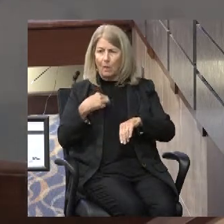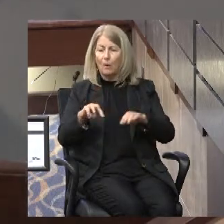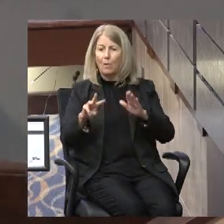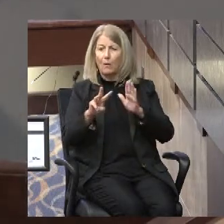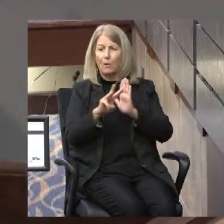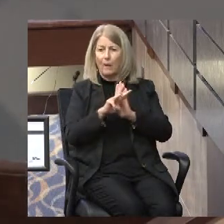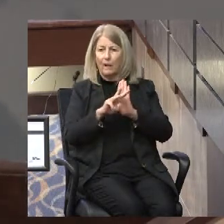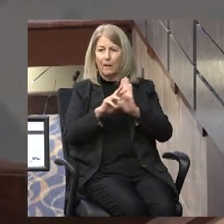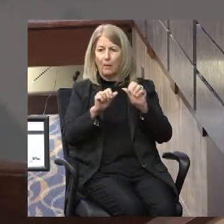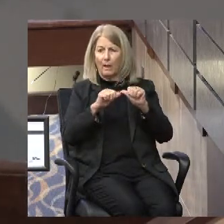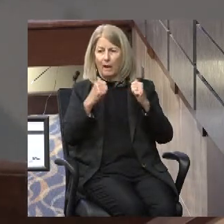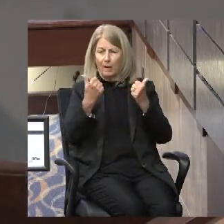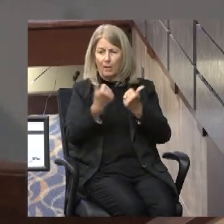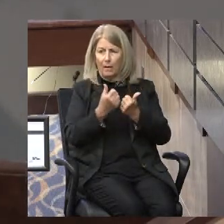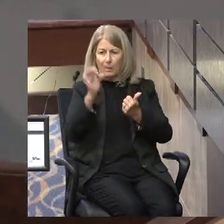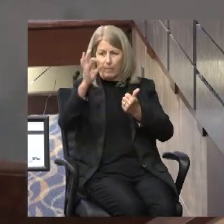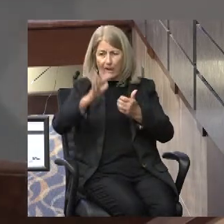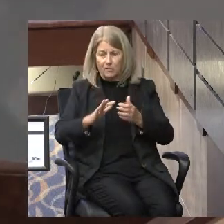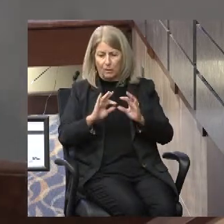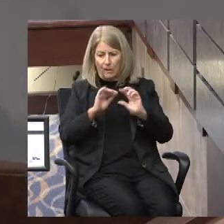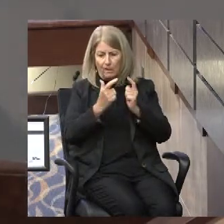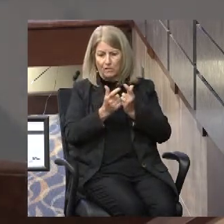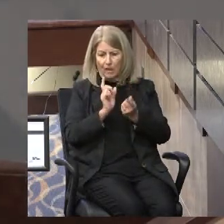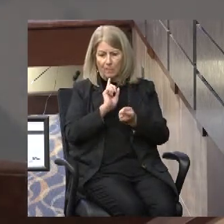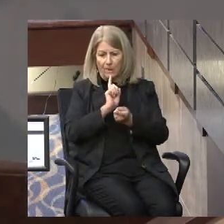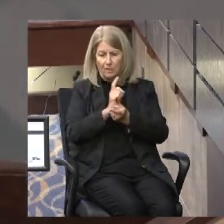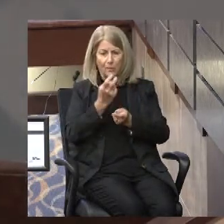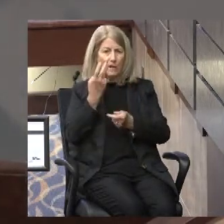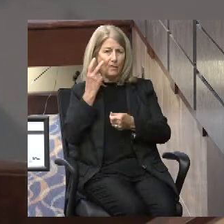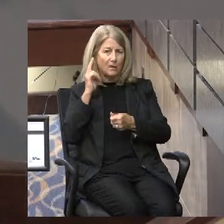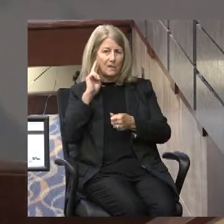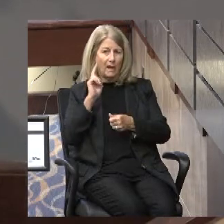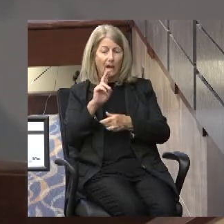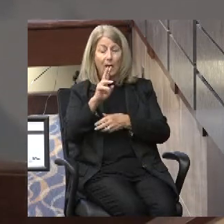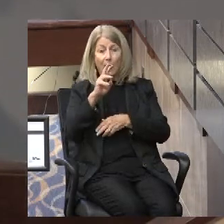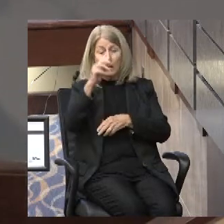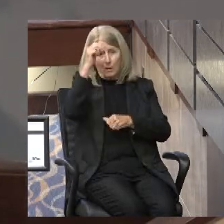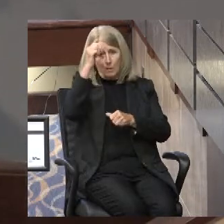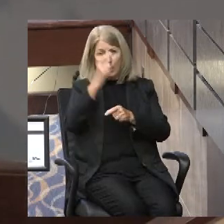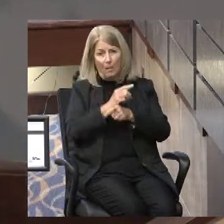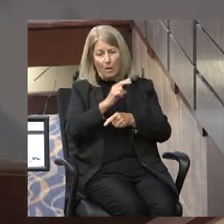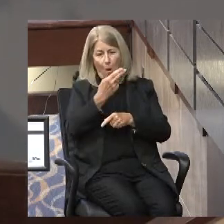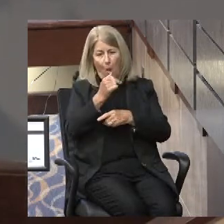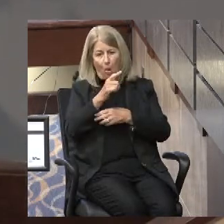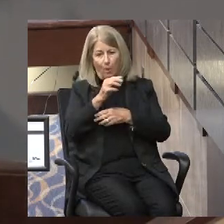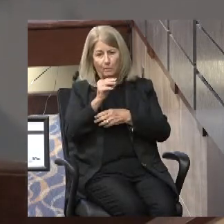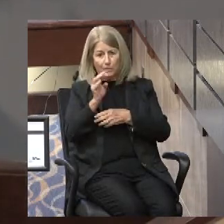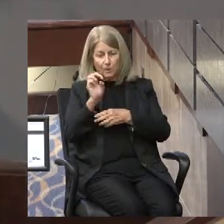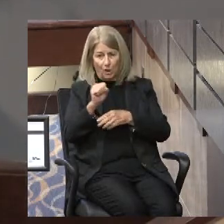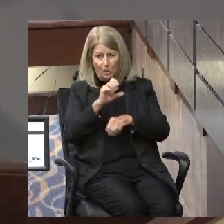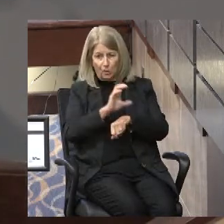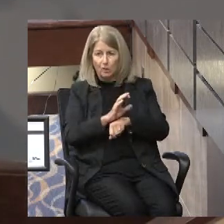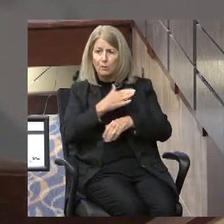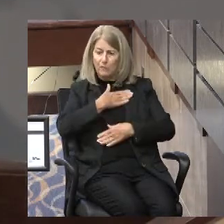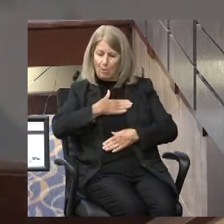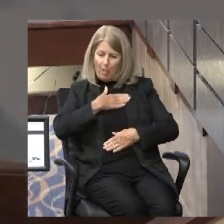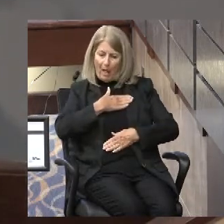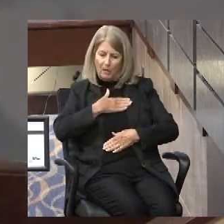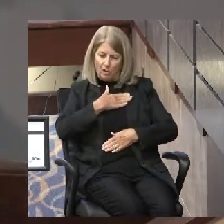Council. Got to meet you the other day over at Brother Holmes' church. It was a pleasure. And if